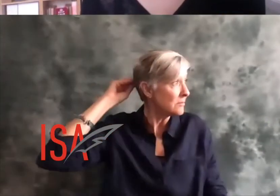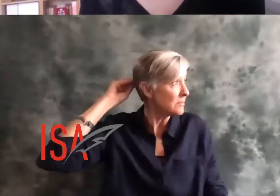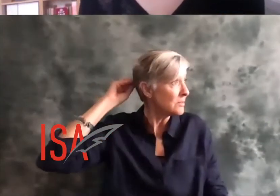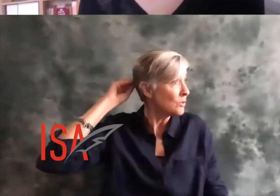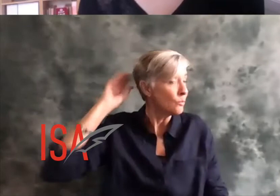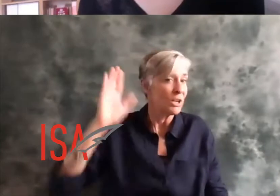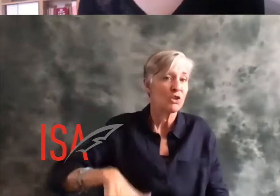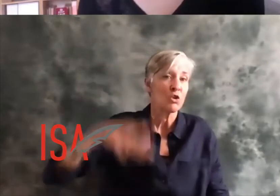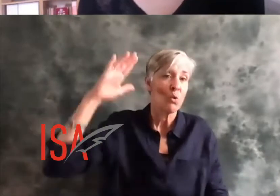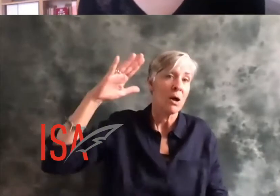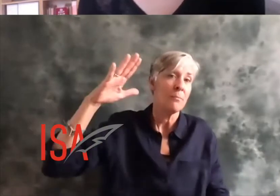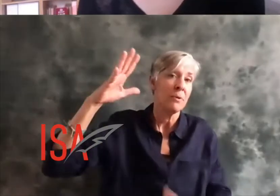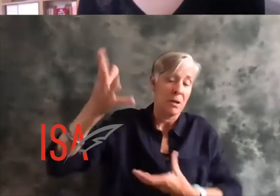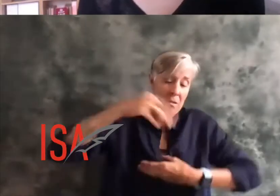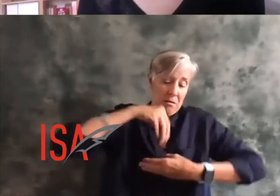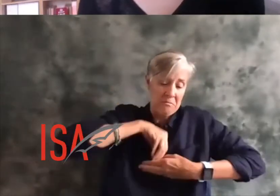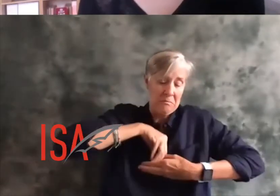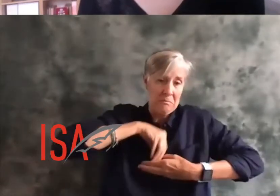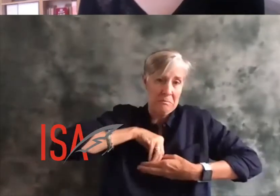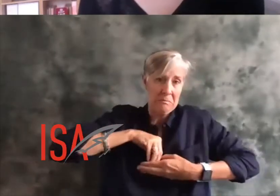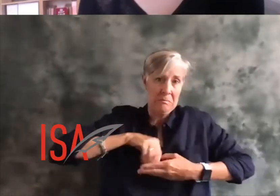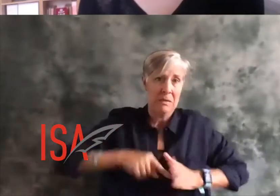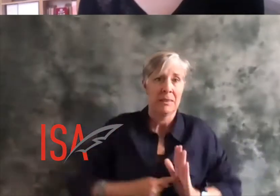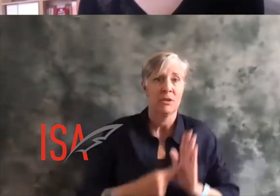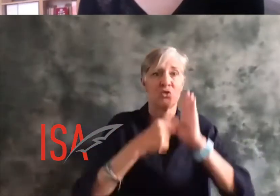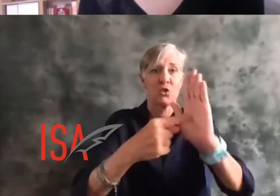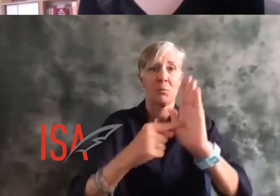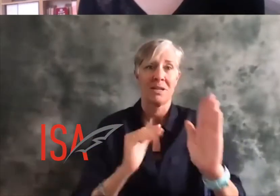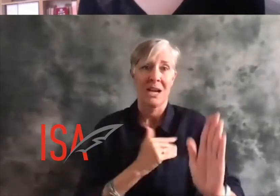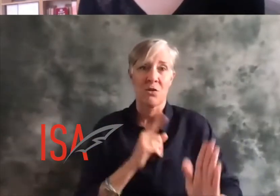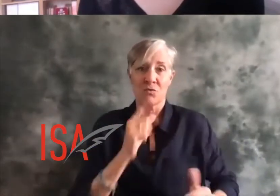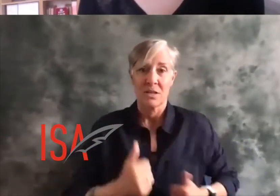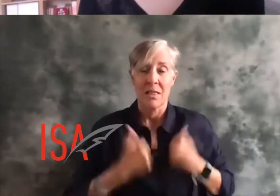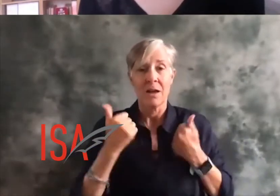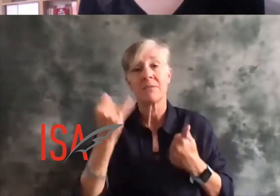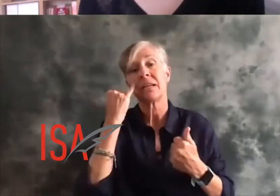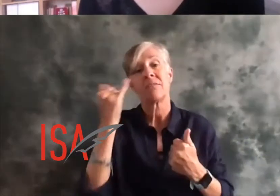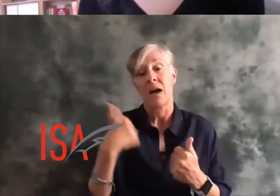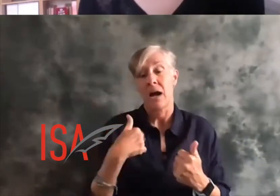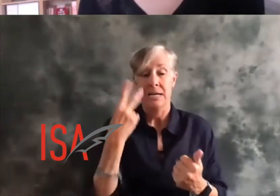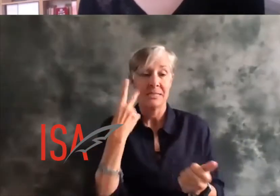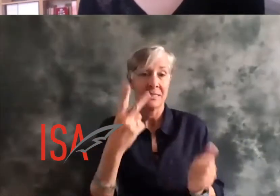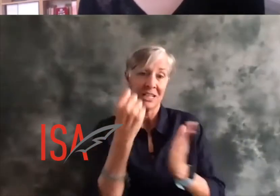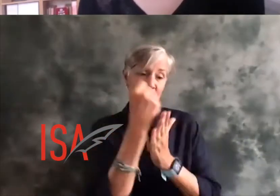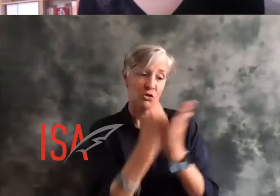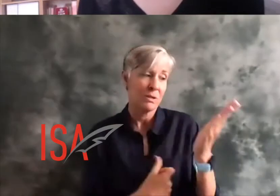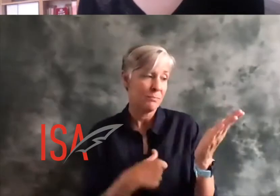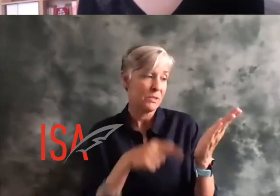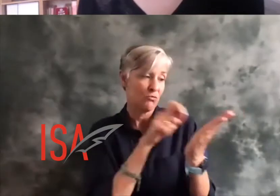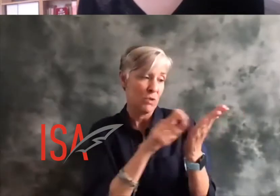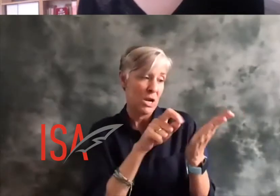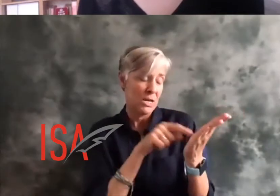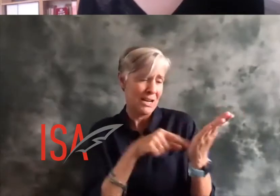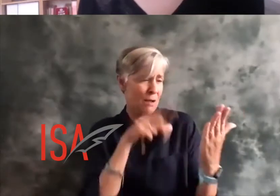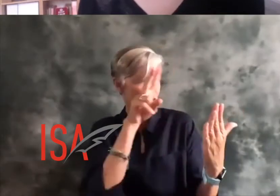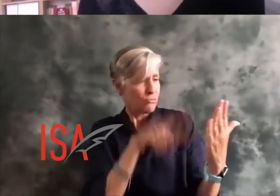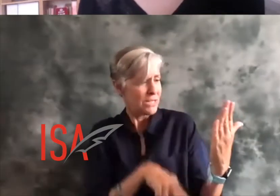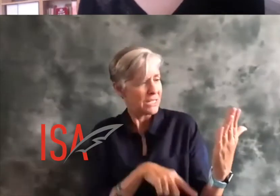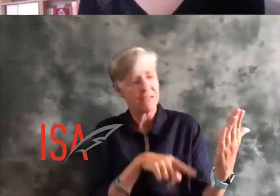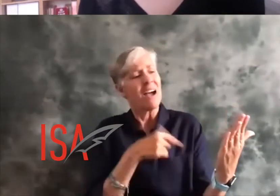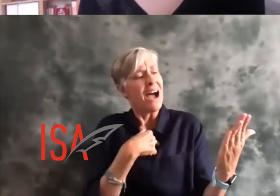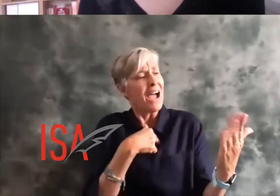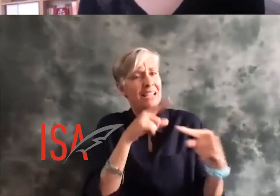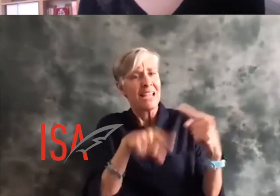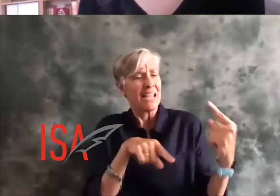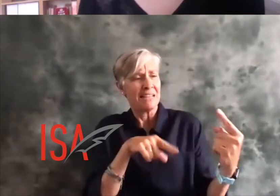manifest in ways in our real lives. So if I see a certain script as a screenwriter and I'm reading it, and if I can